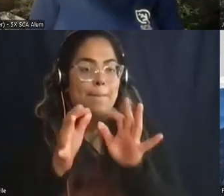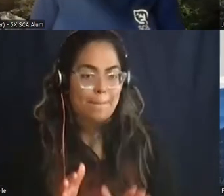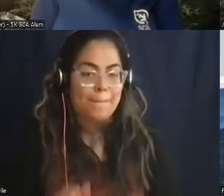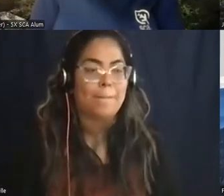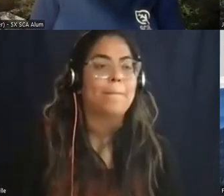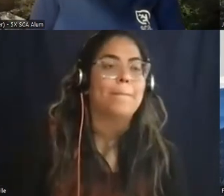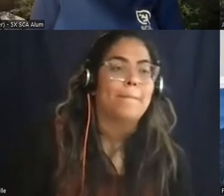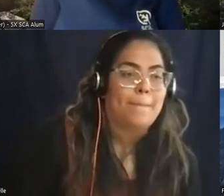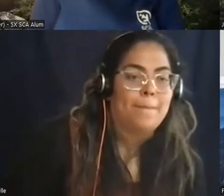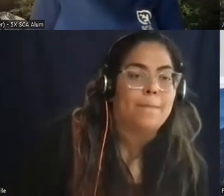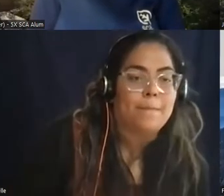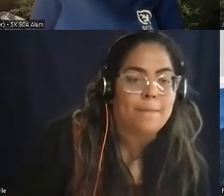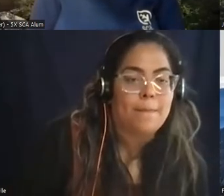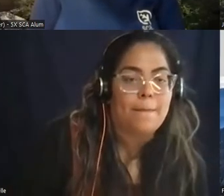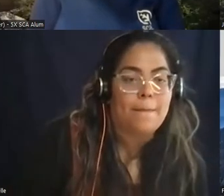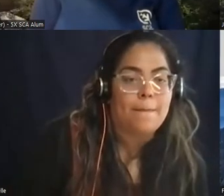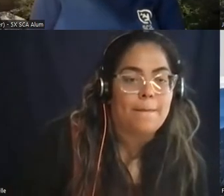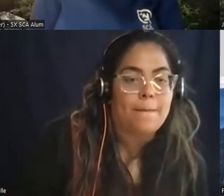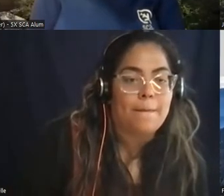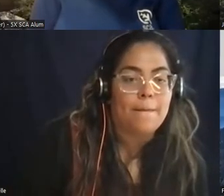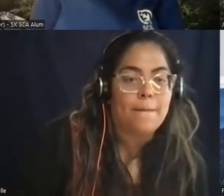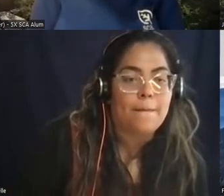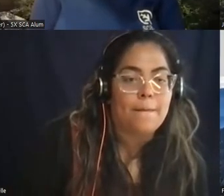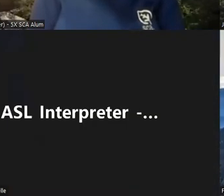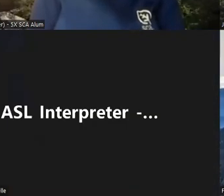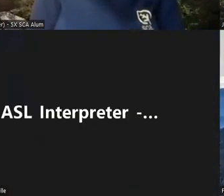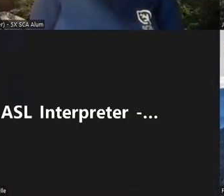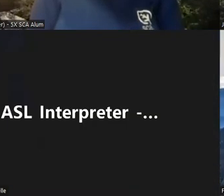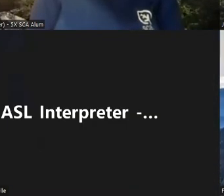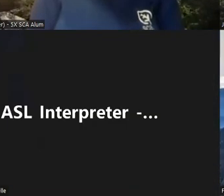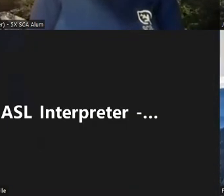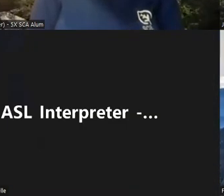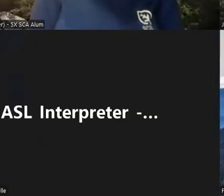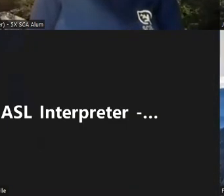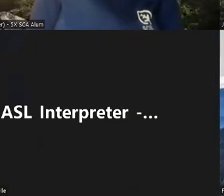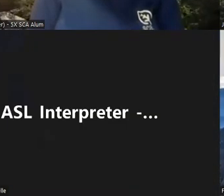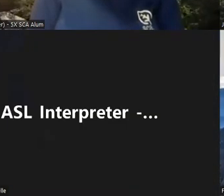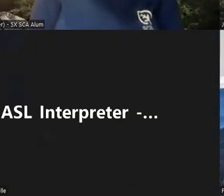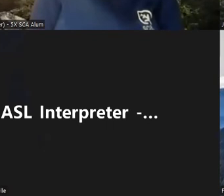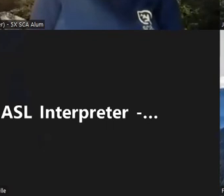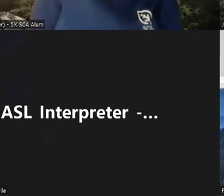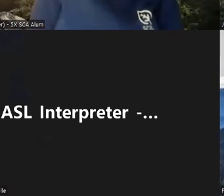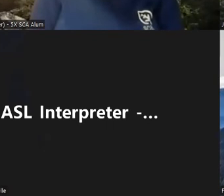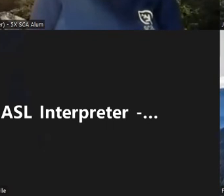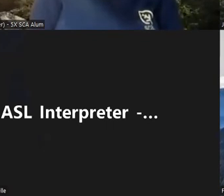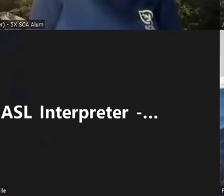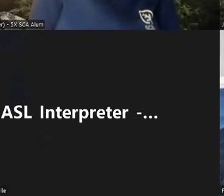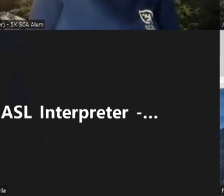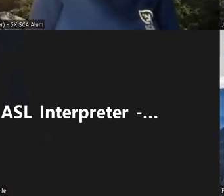to another question for everybody and if i if you could talk about your most proud moment